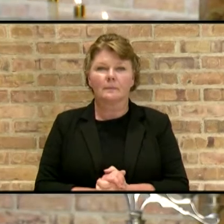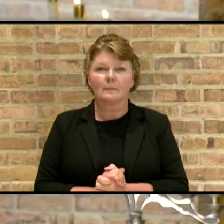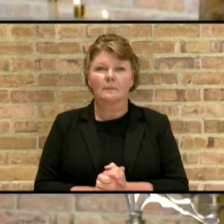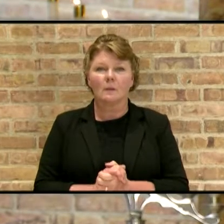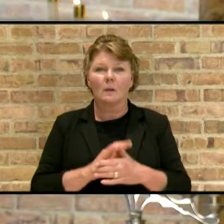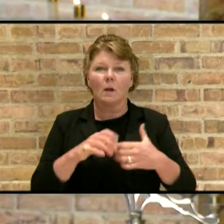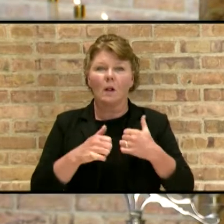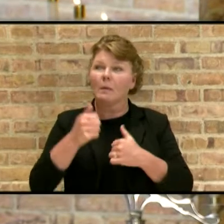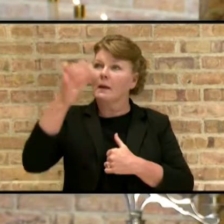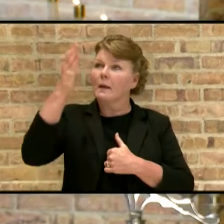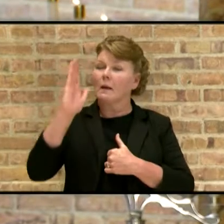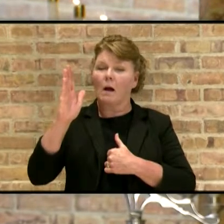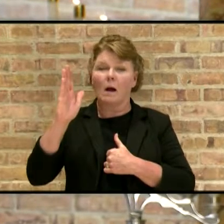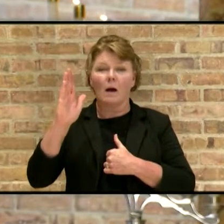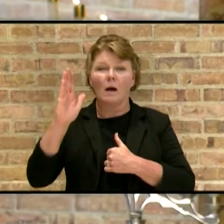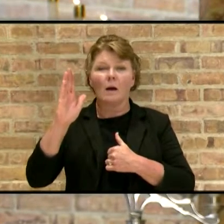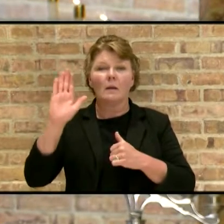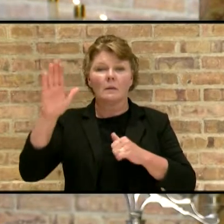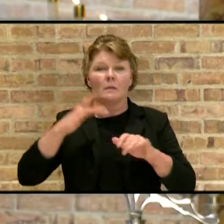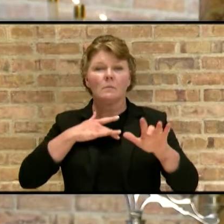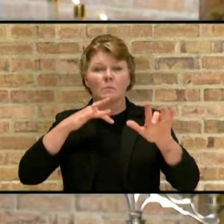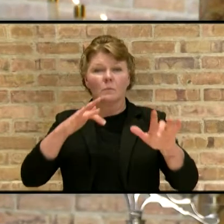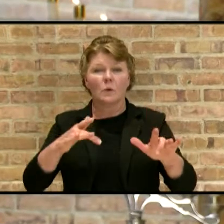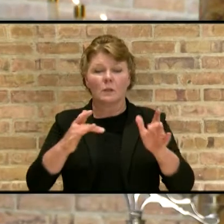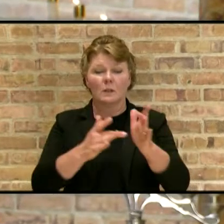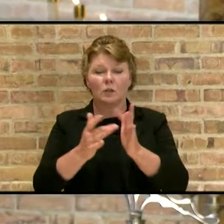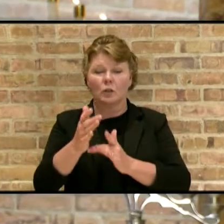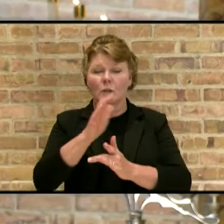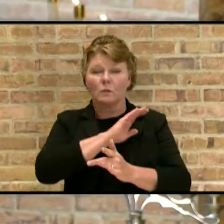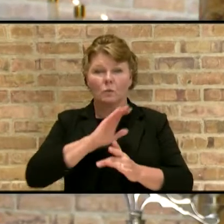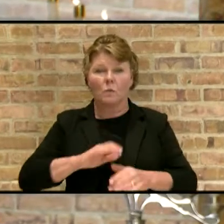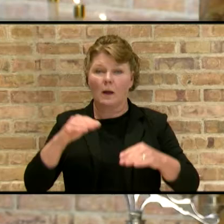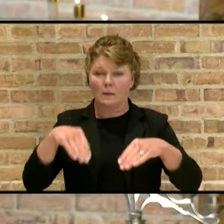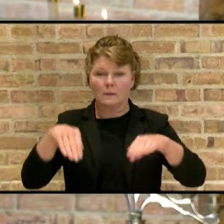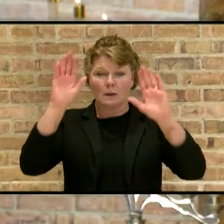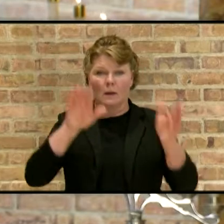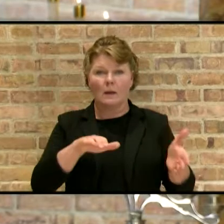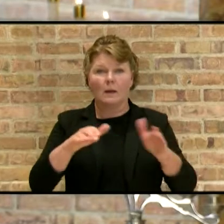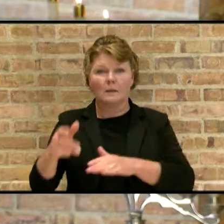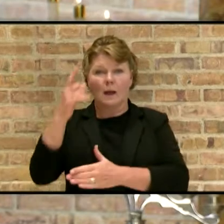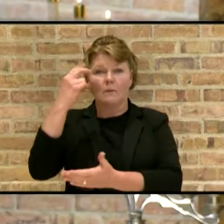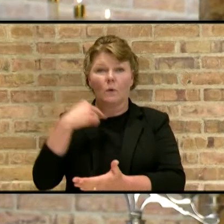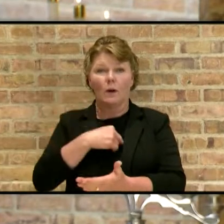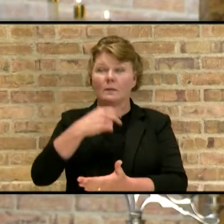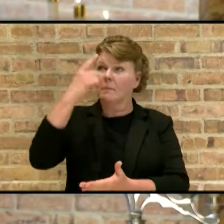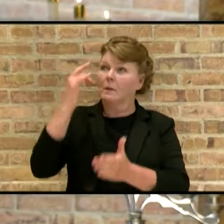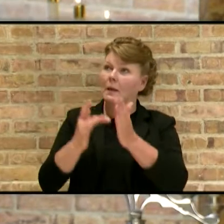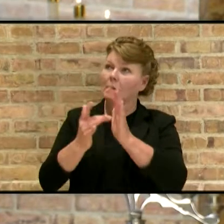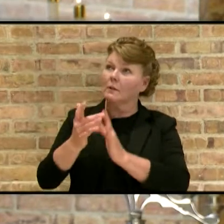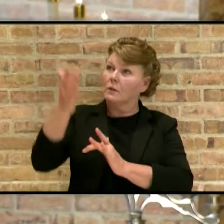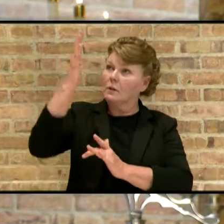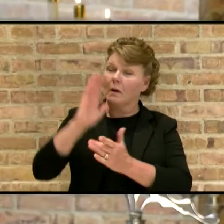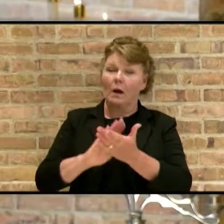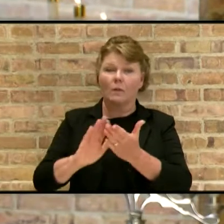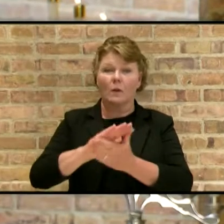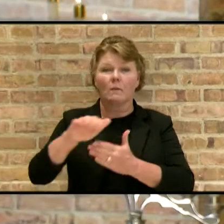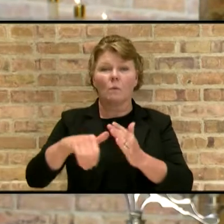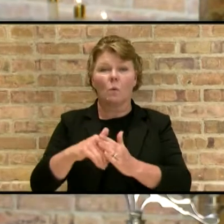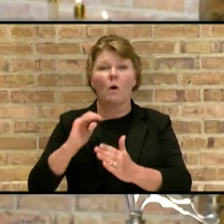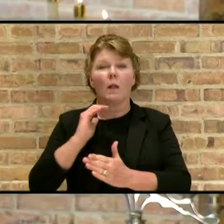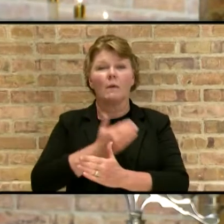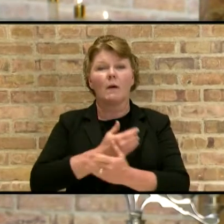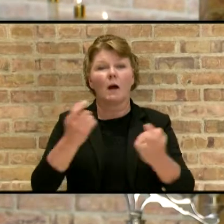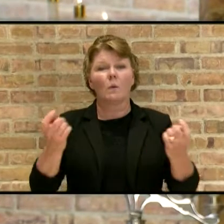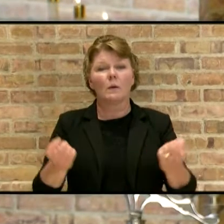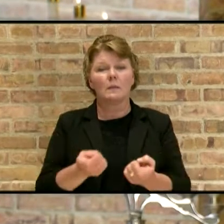In the mercy of God Almighty, Jesus Christ was given to die for us, and for his sake God forgives us all of our